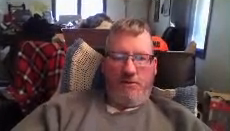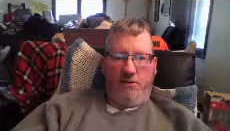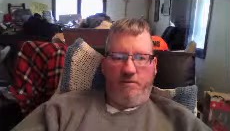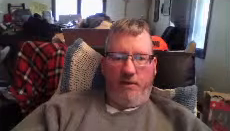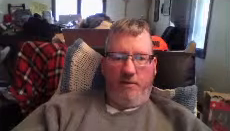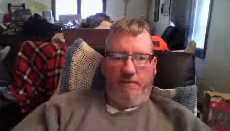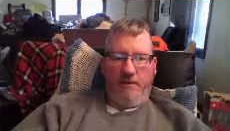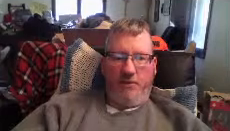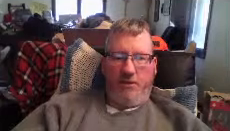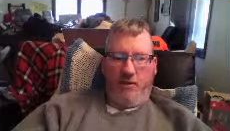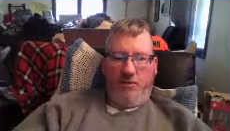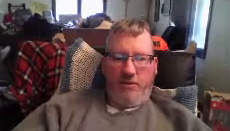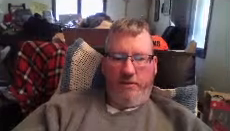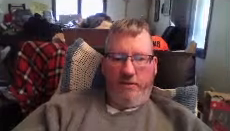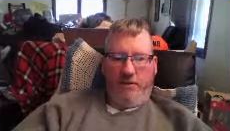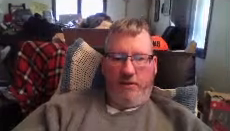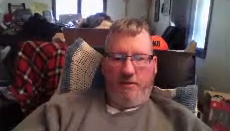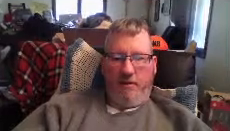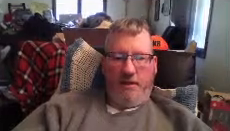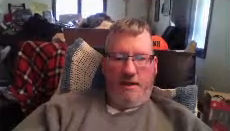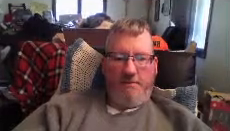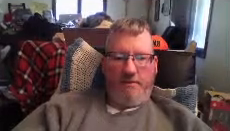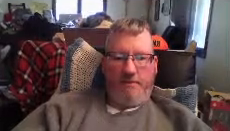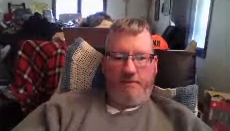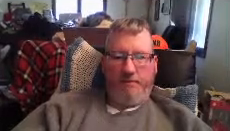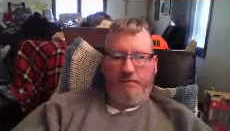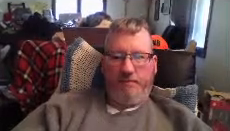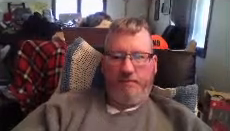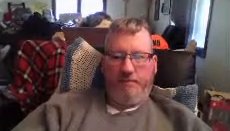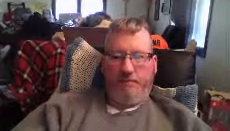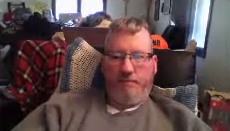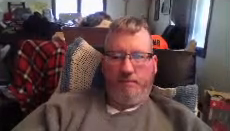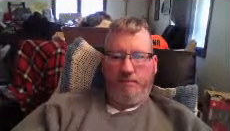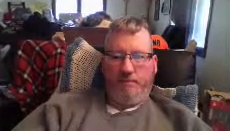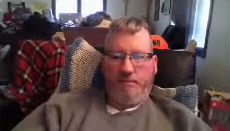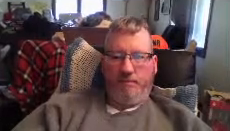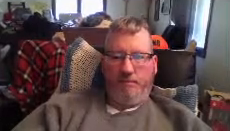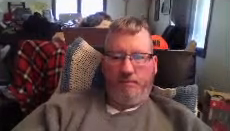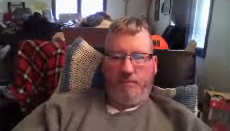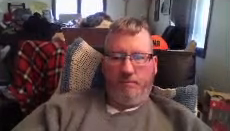But this is important for Minnesota, so we wanted to cover it live.